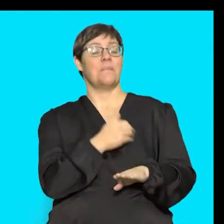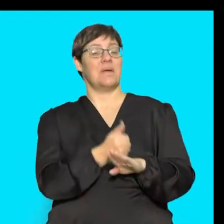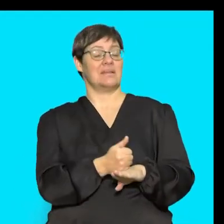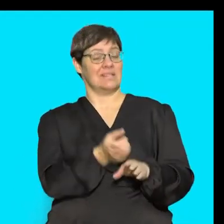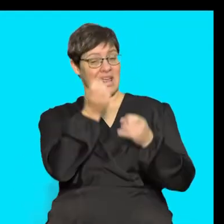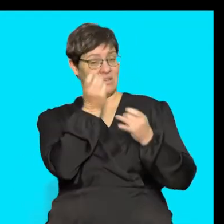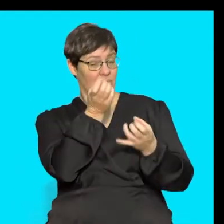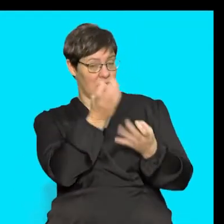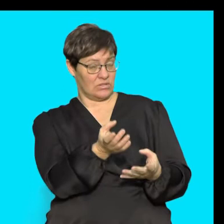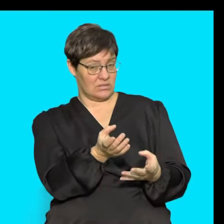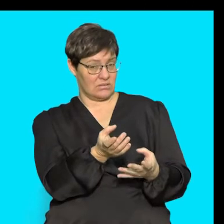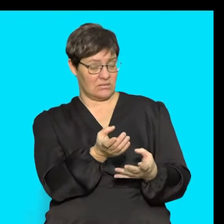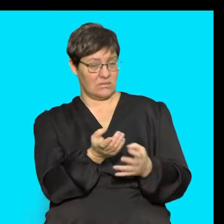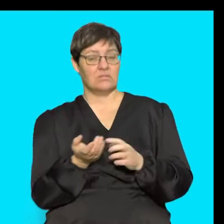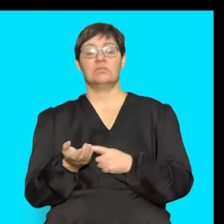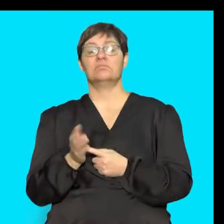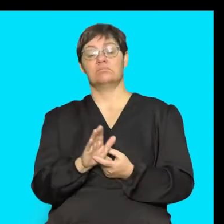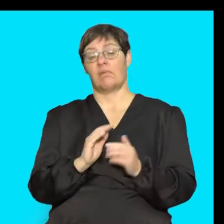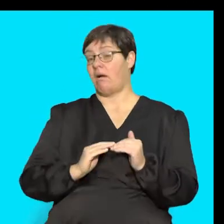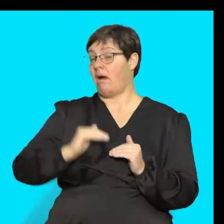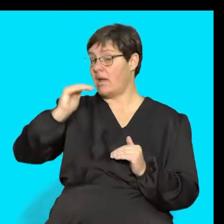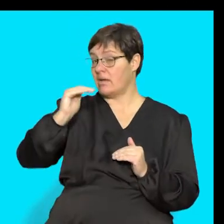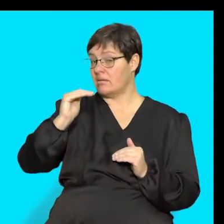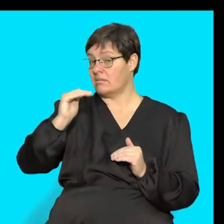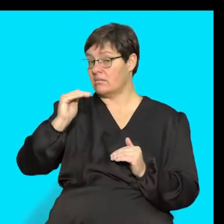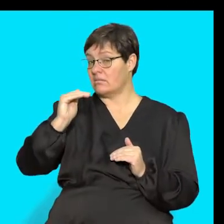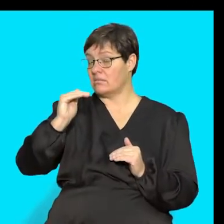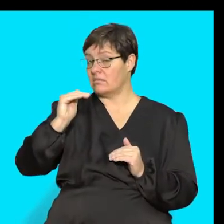Based on the data, indicates higher.